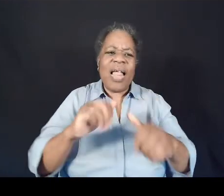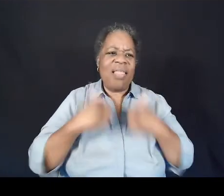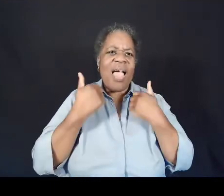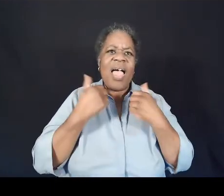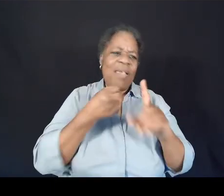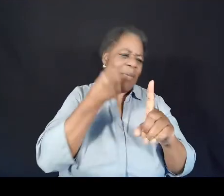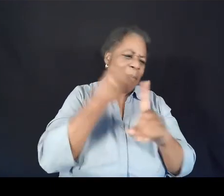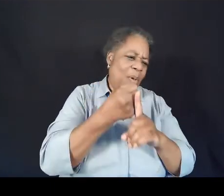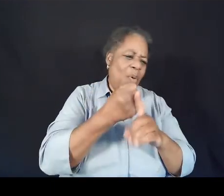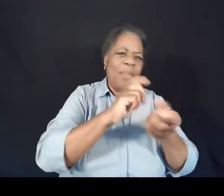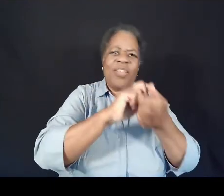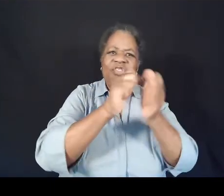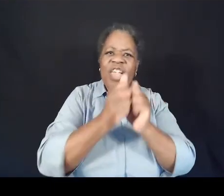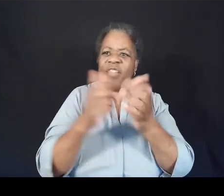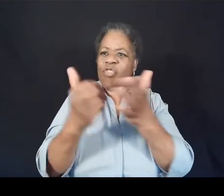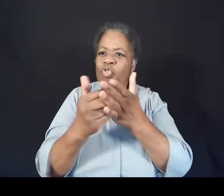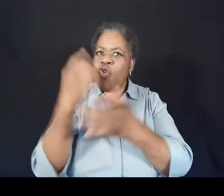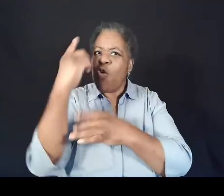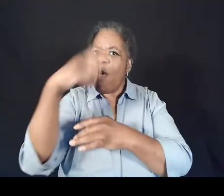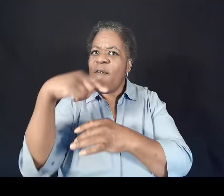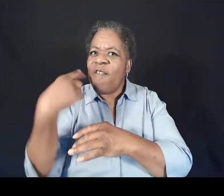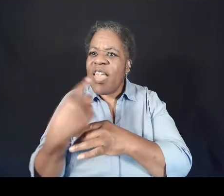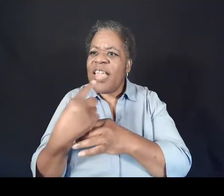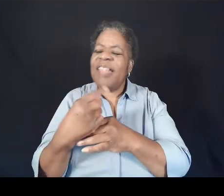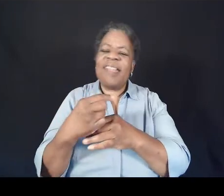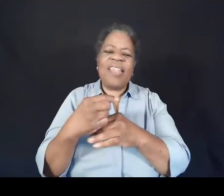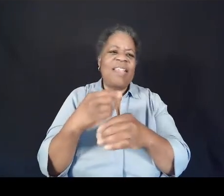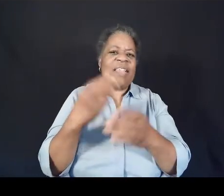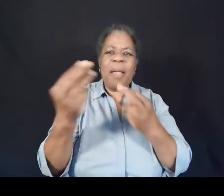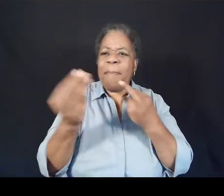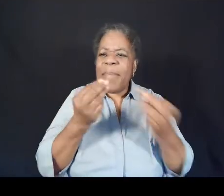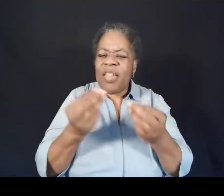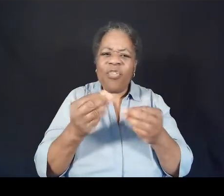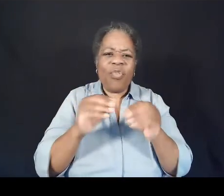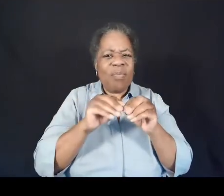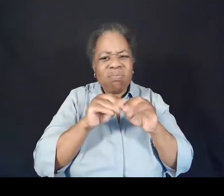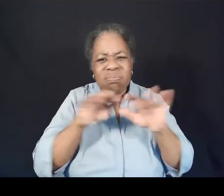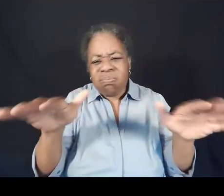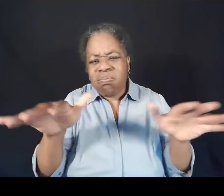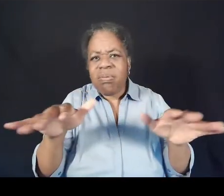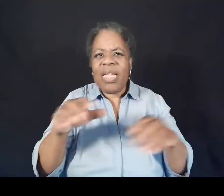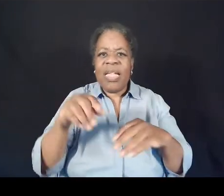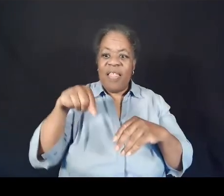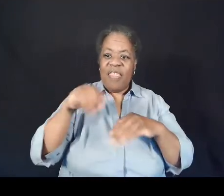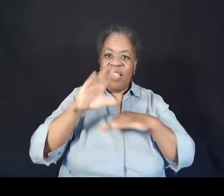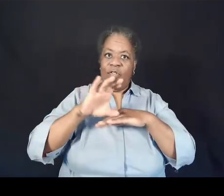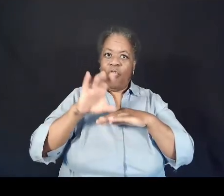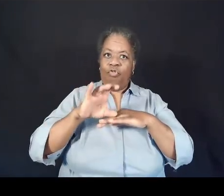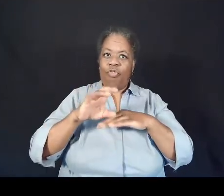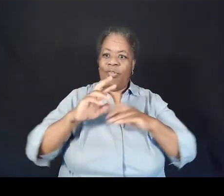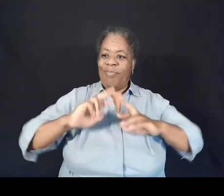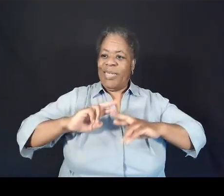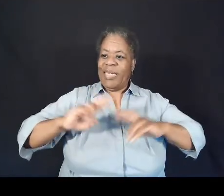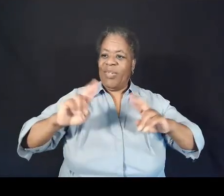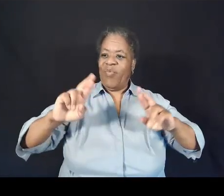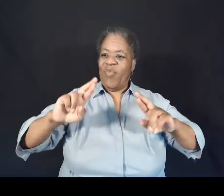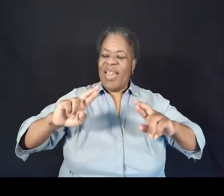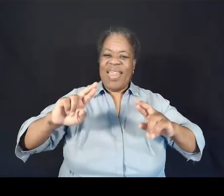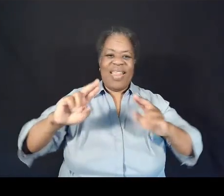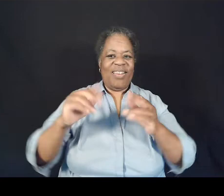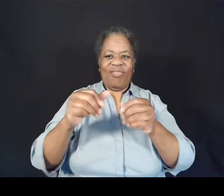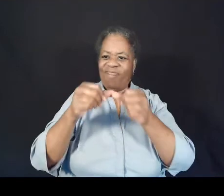new faces, fruitful ministry, and a church that's poised to write a new future.